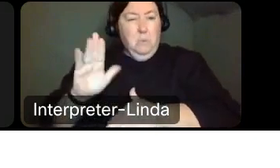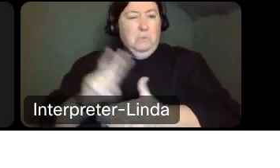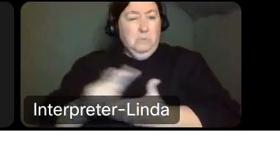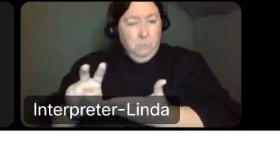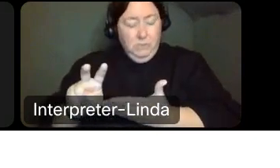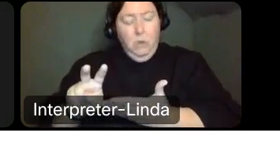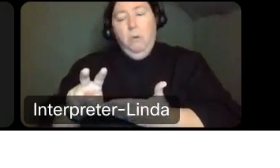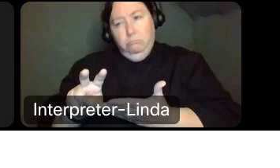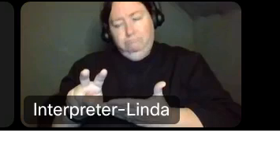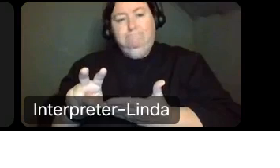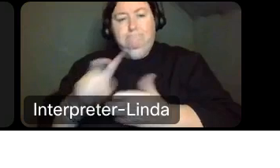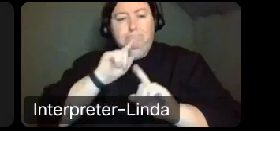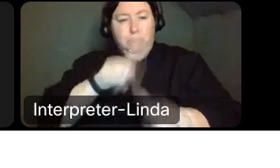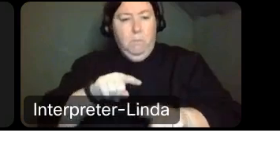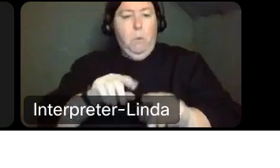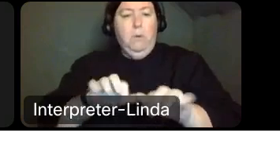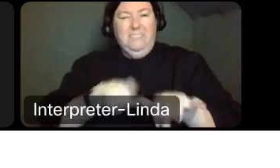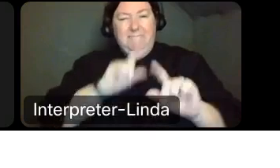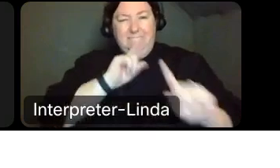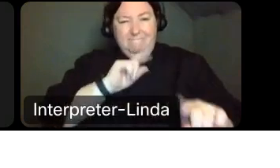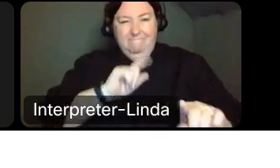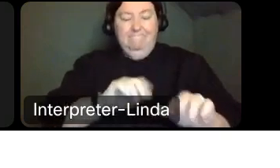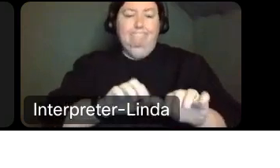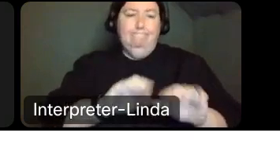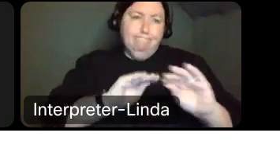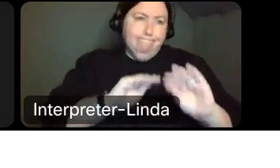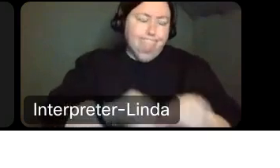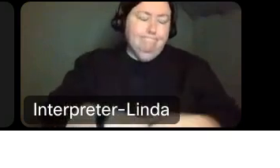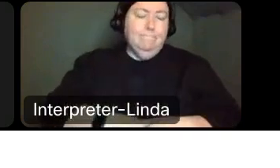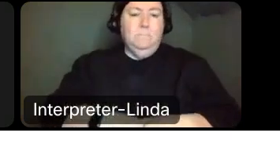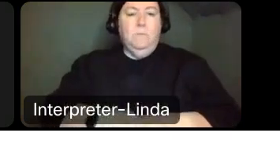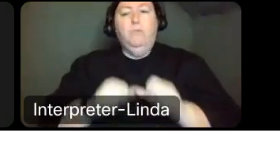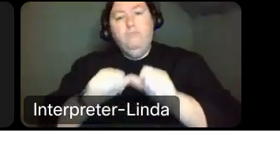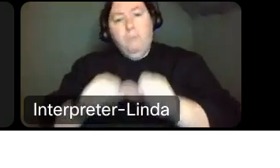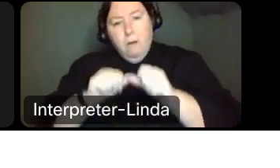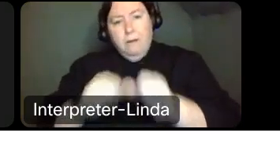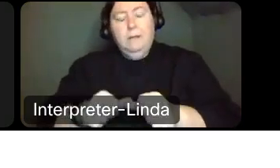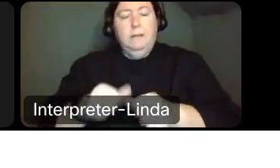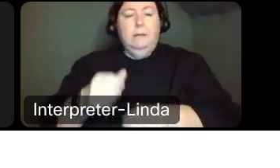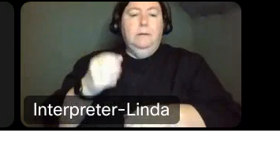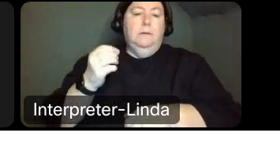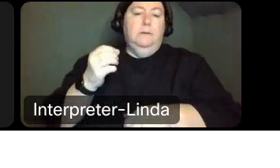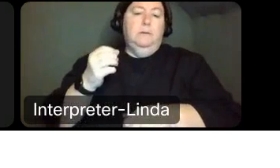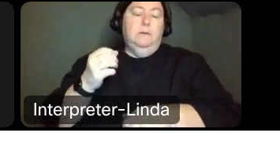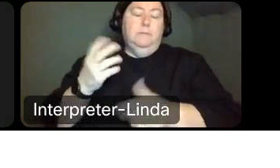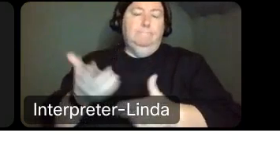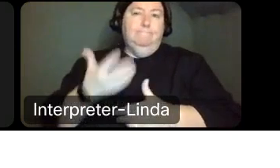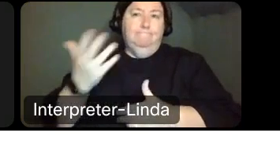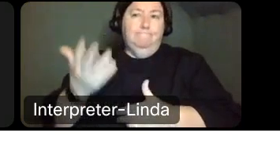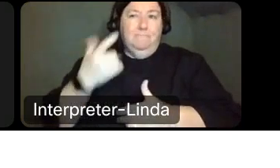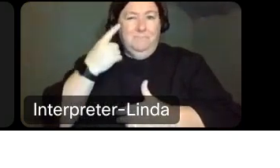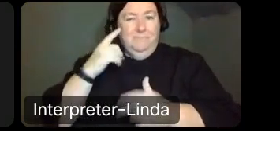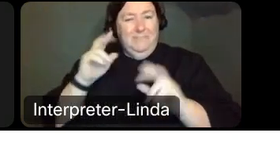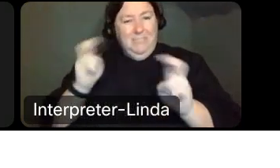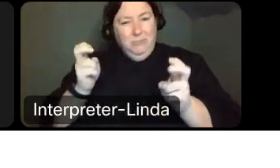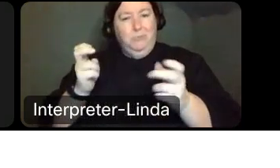2 weeks, it's something that is likely to be chronic or particularly an issue